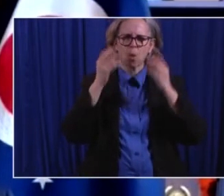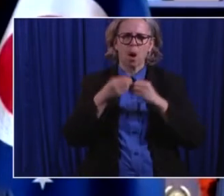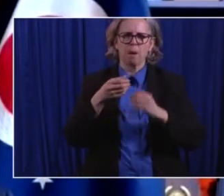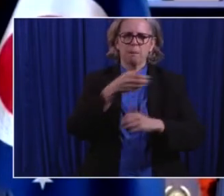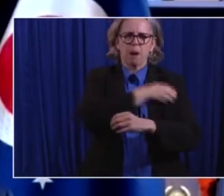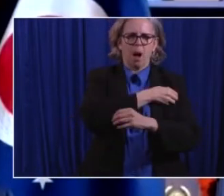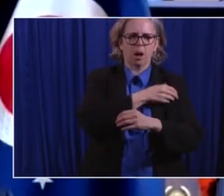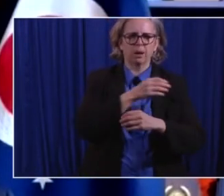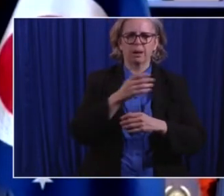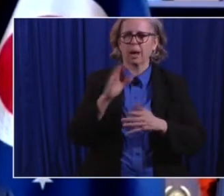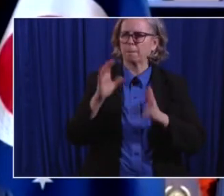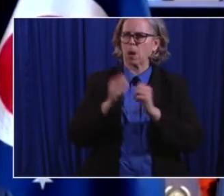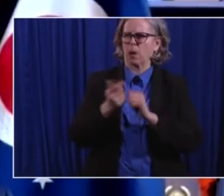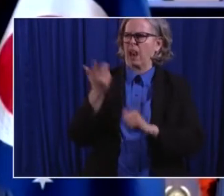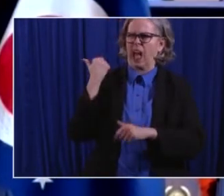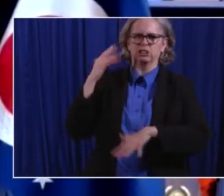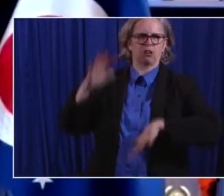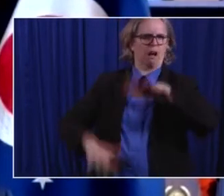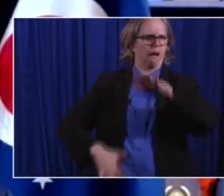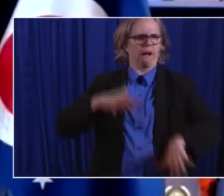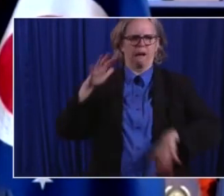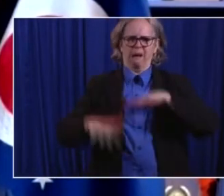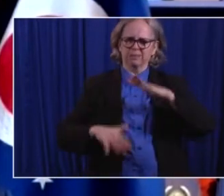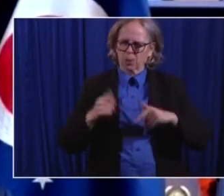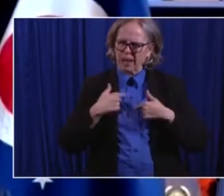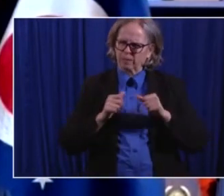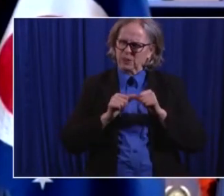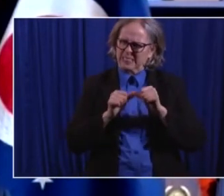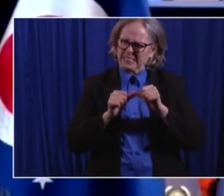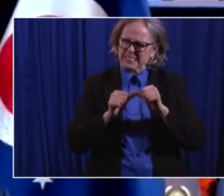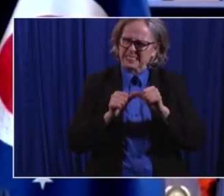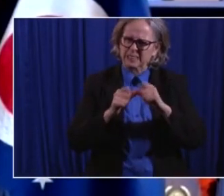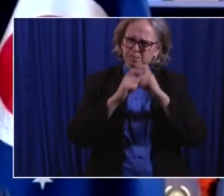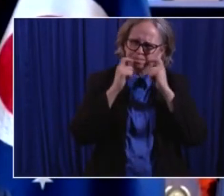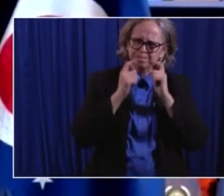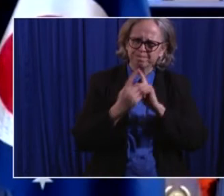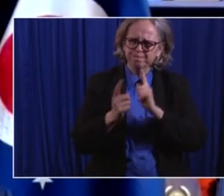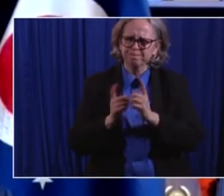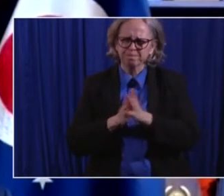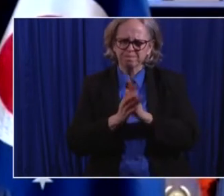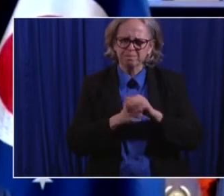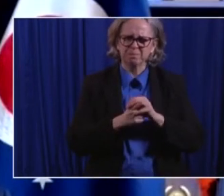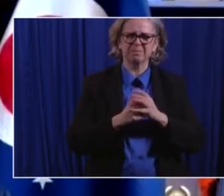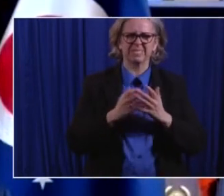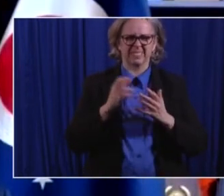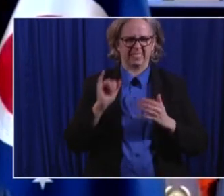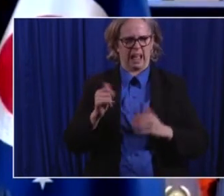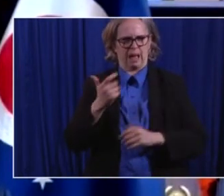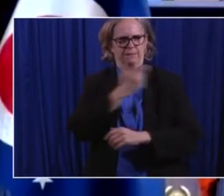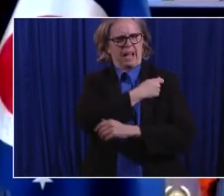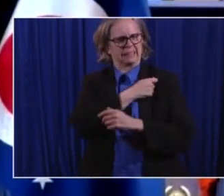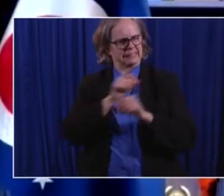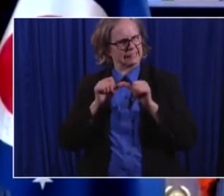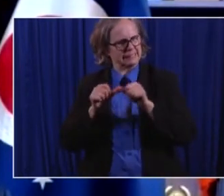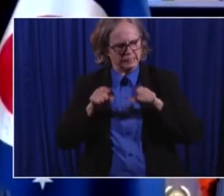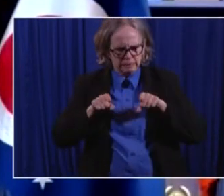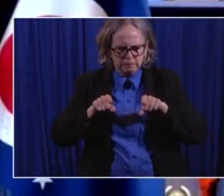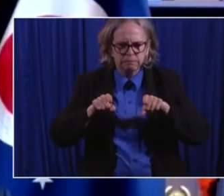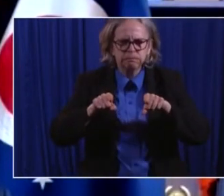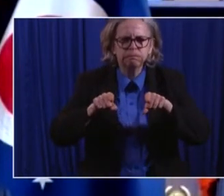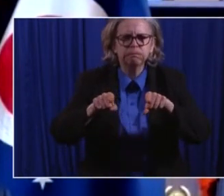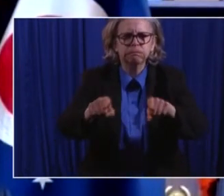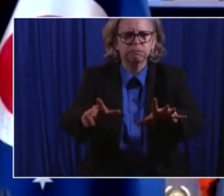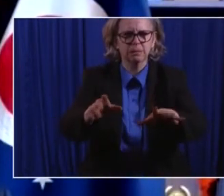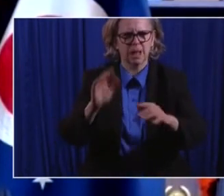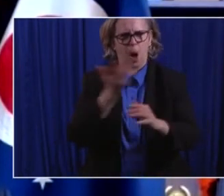with these efforts, particularly on the masks and the vaccinations, to get us on that road